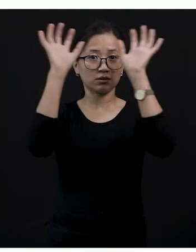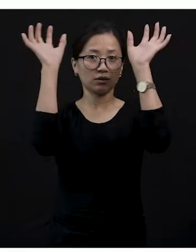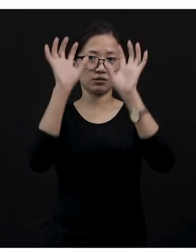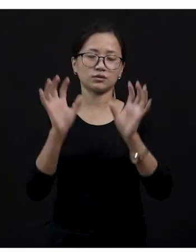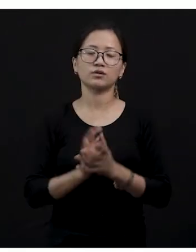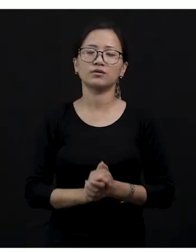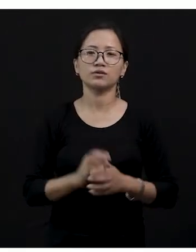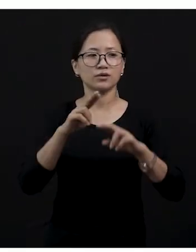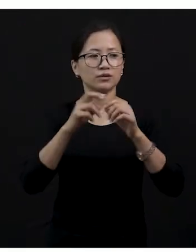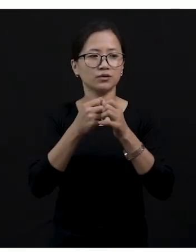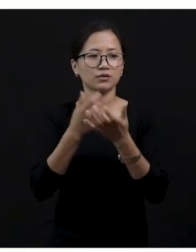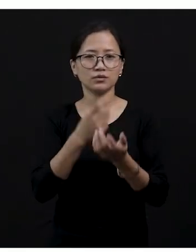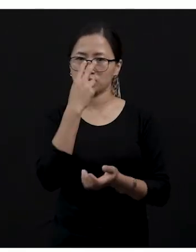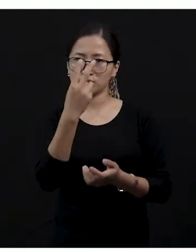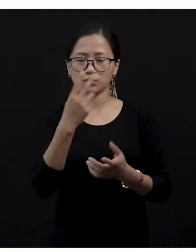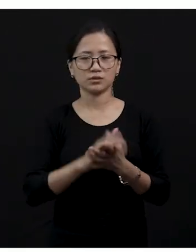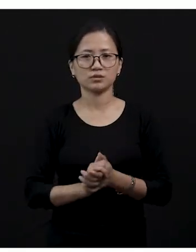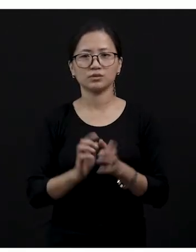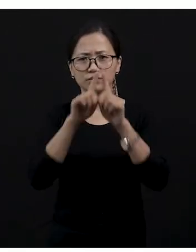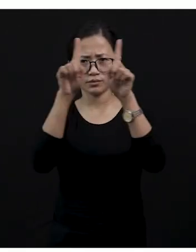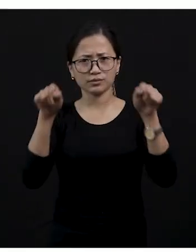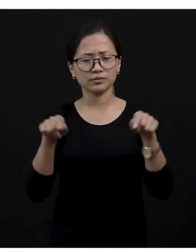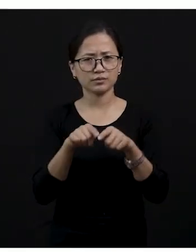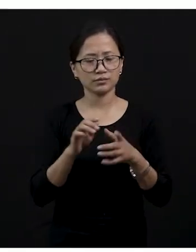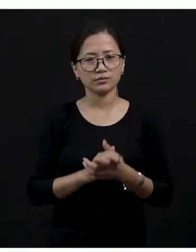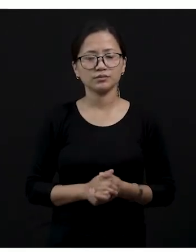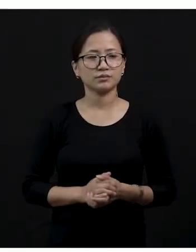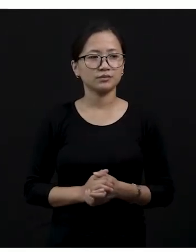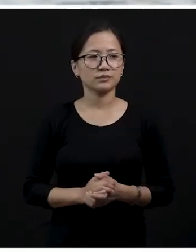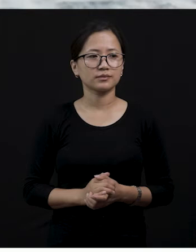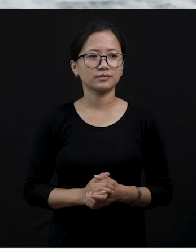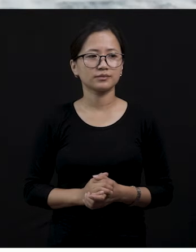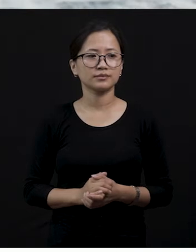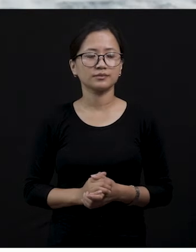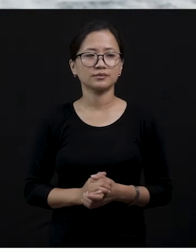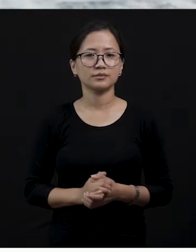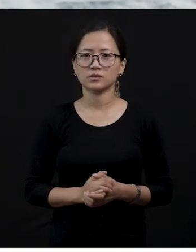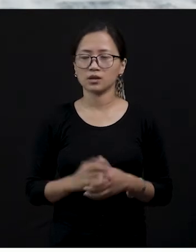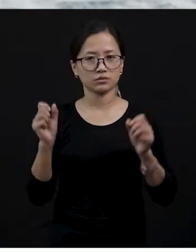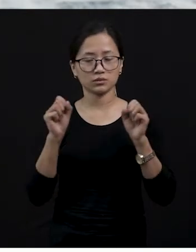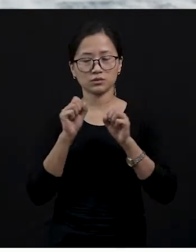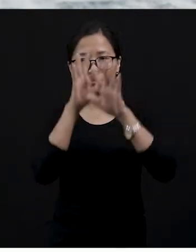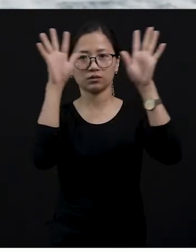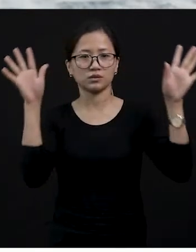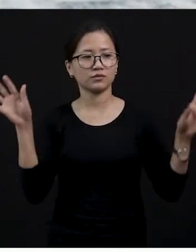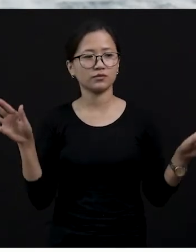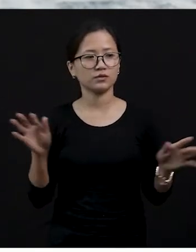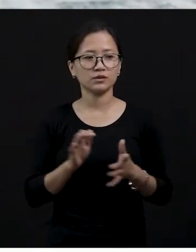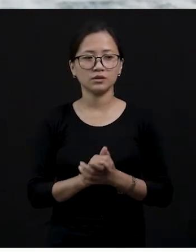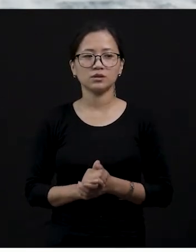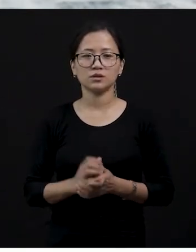See, can you see this picture? Yes, amazing. Right? This